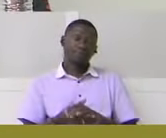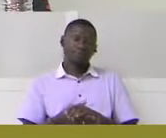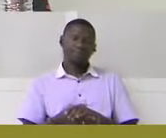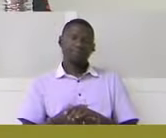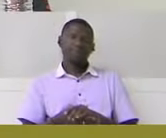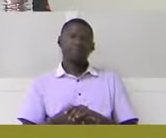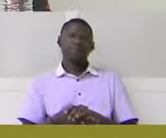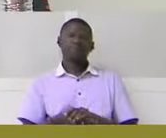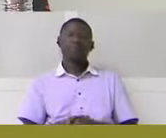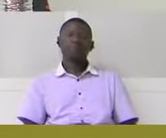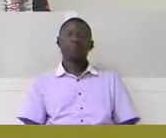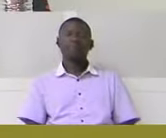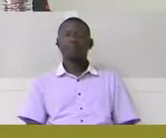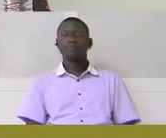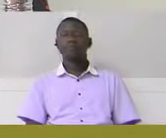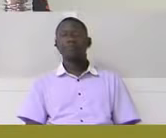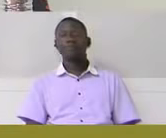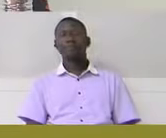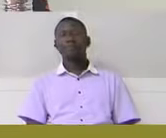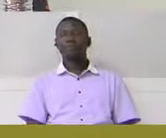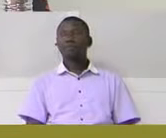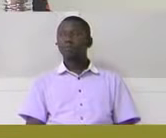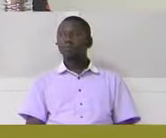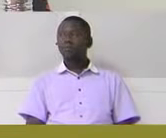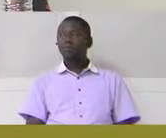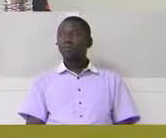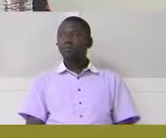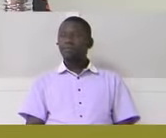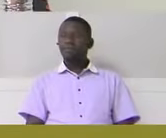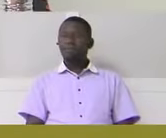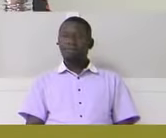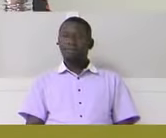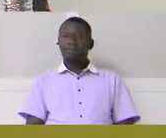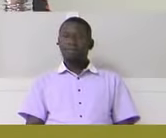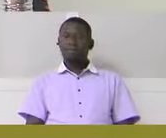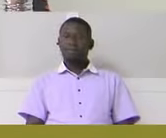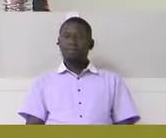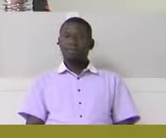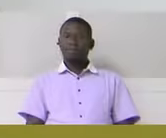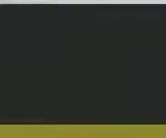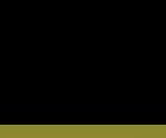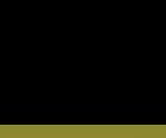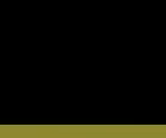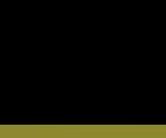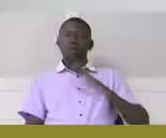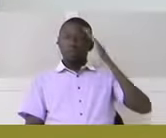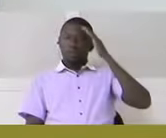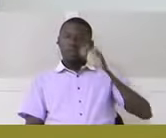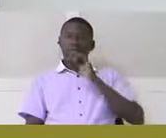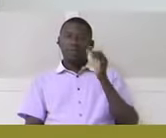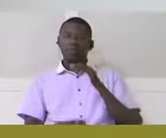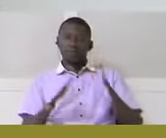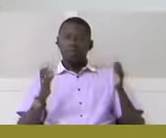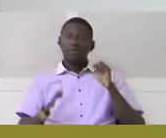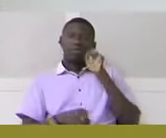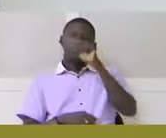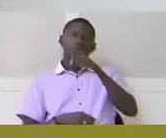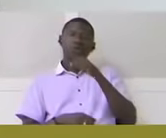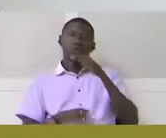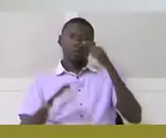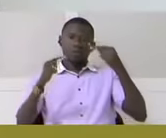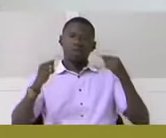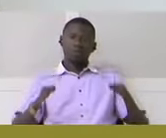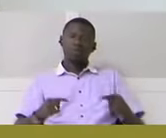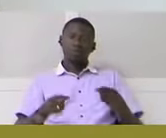jube ibe ko nyin tala nyami ite nyin kuma kangulu man foten ila statement o ko. We thank you very much. Mbe nun dara la